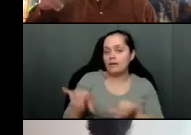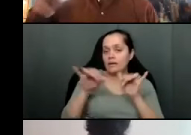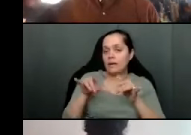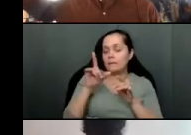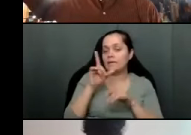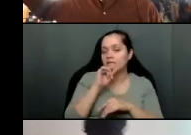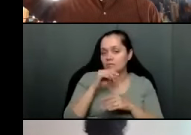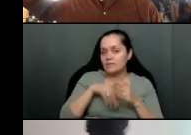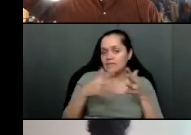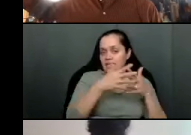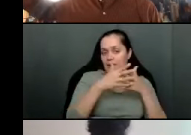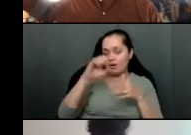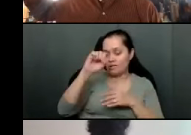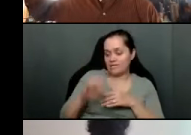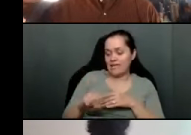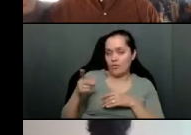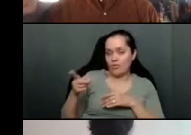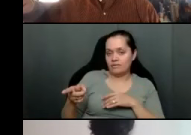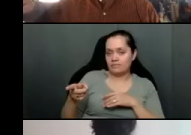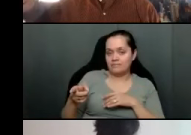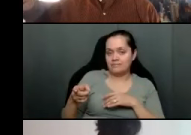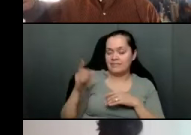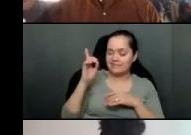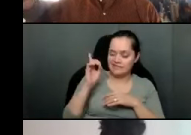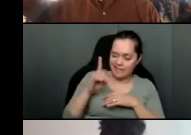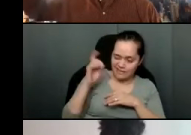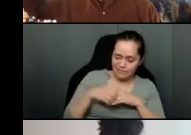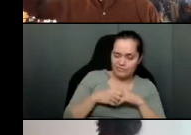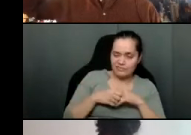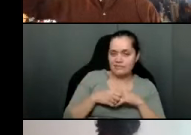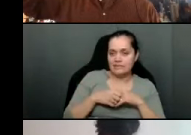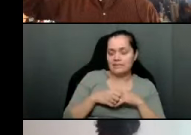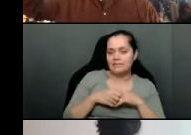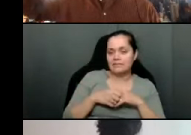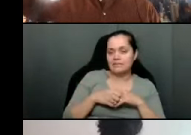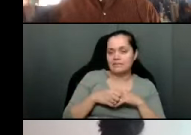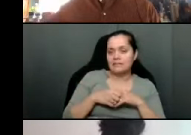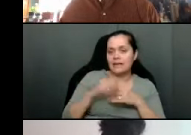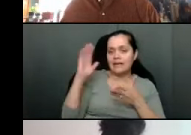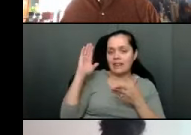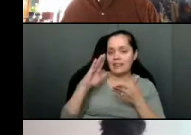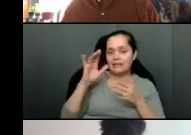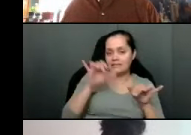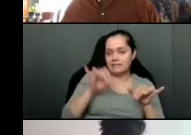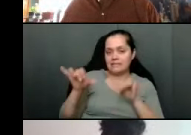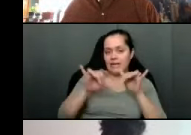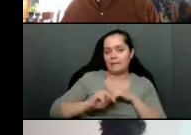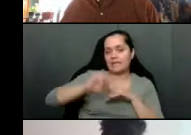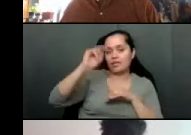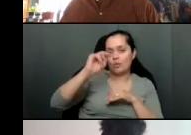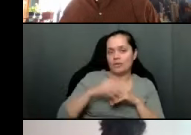the American South there, damn. And less common in the